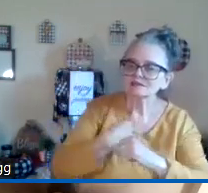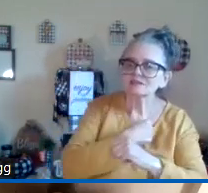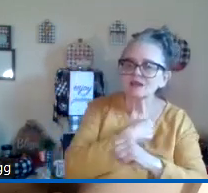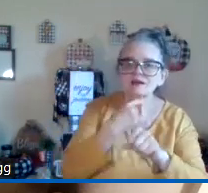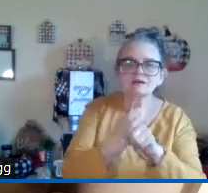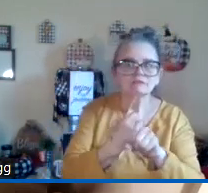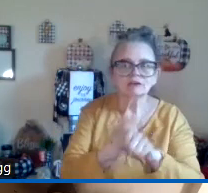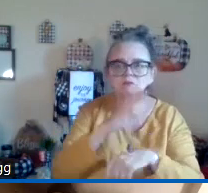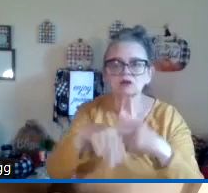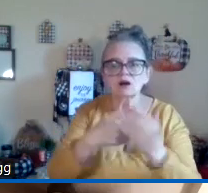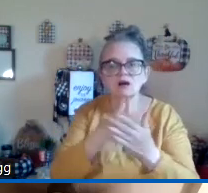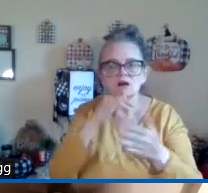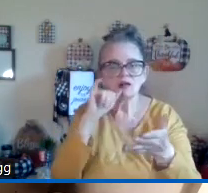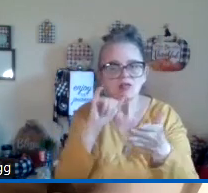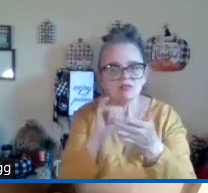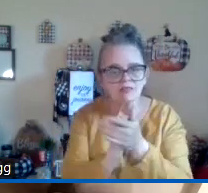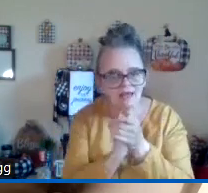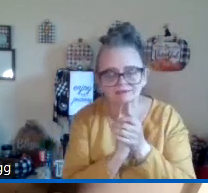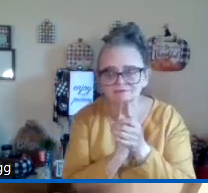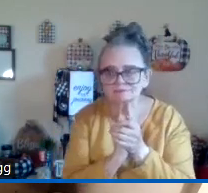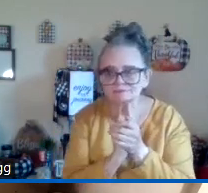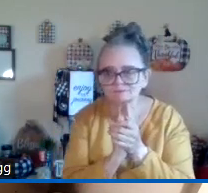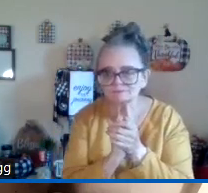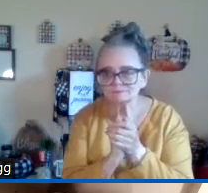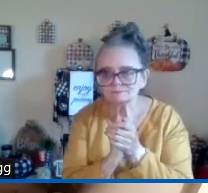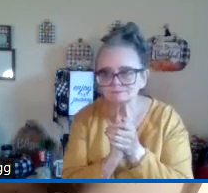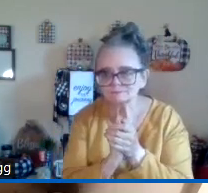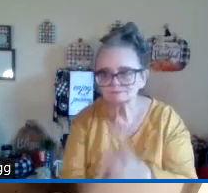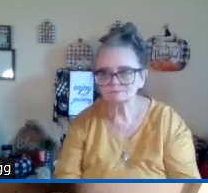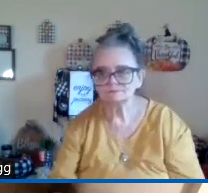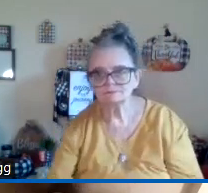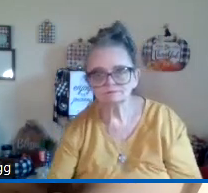destroy them. It will destroy them.